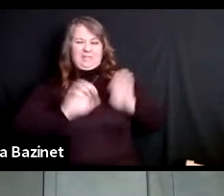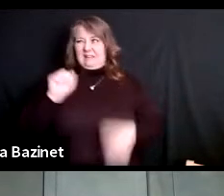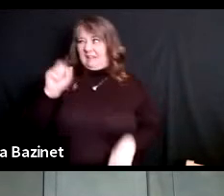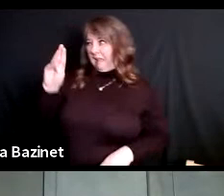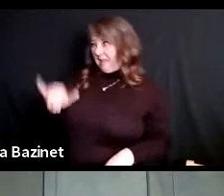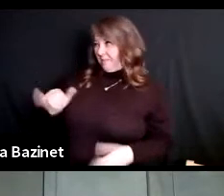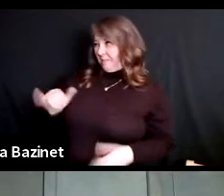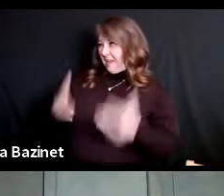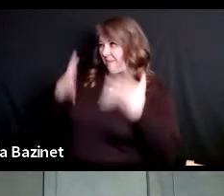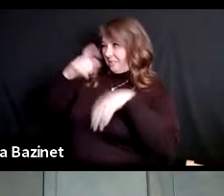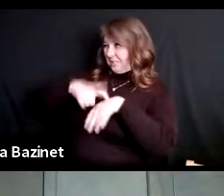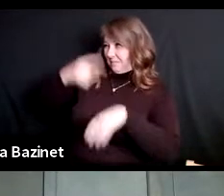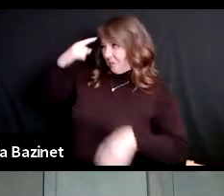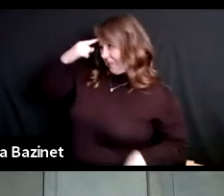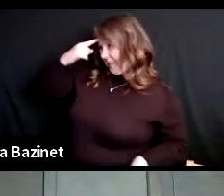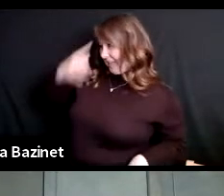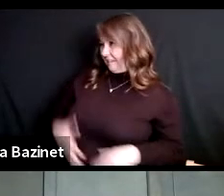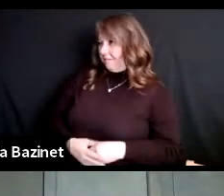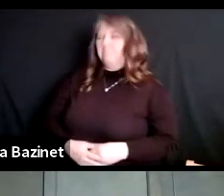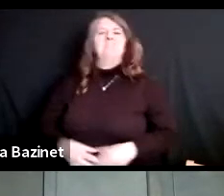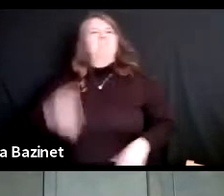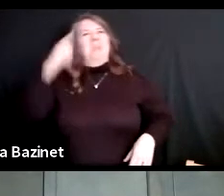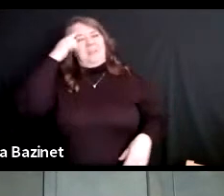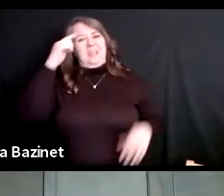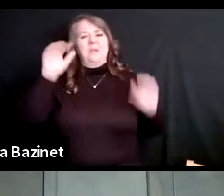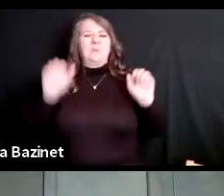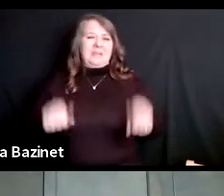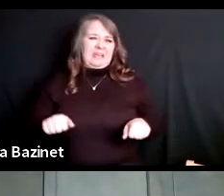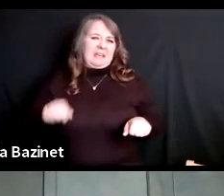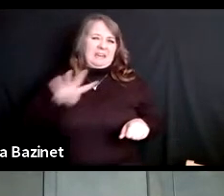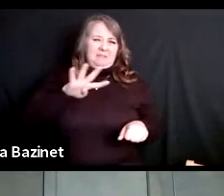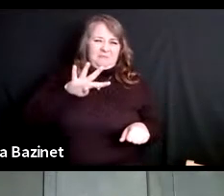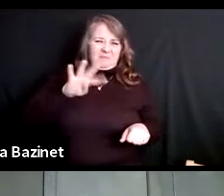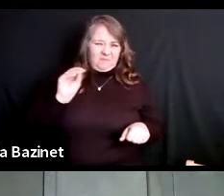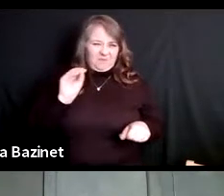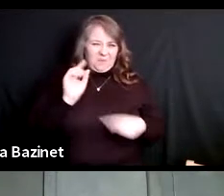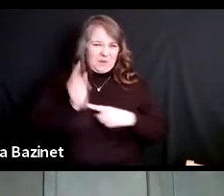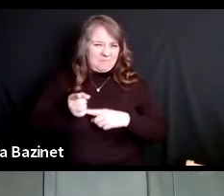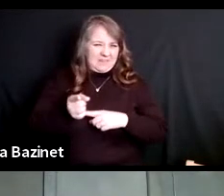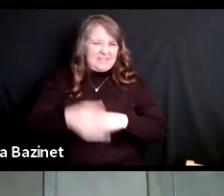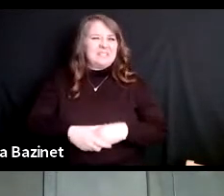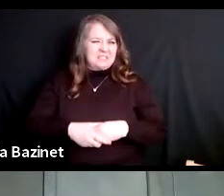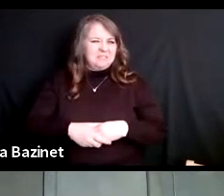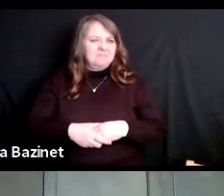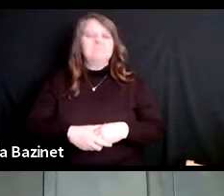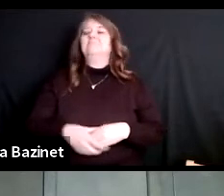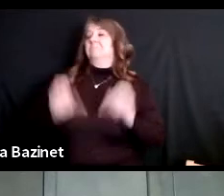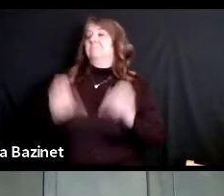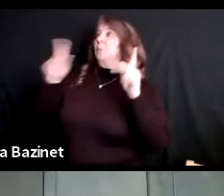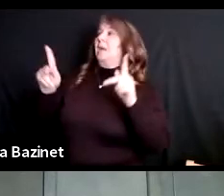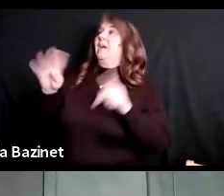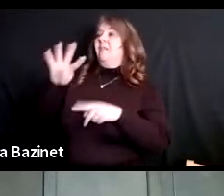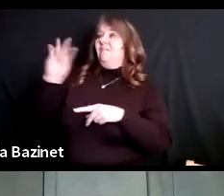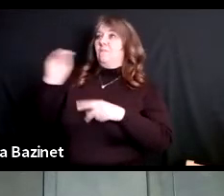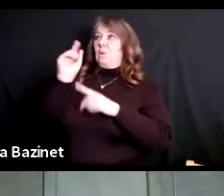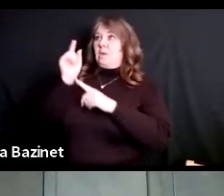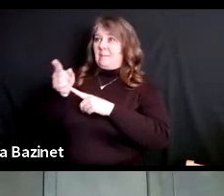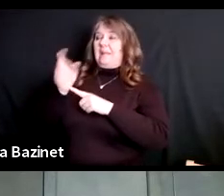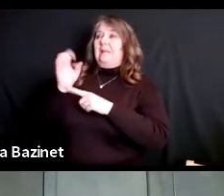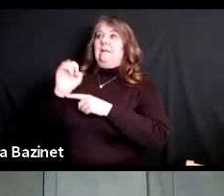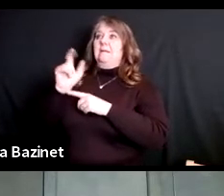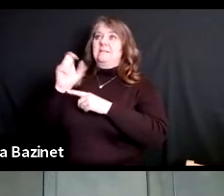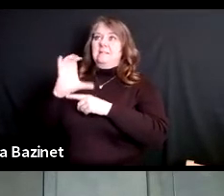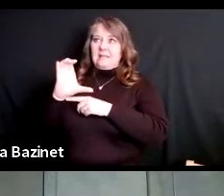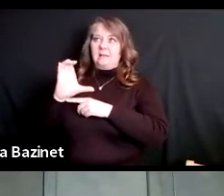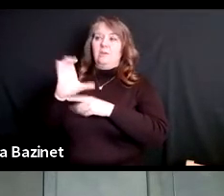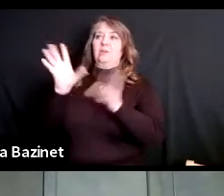I think we can get done in about 40 minutes. Does that sound good? Yep. So there's a 40-minute executive session request,